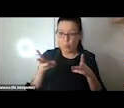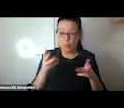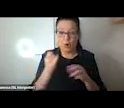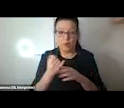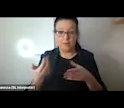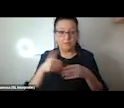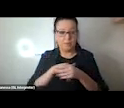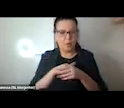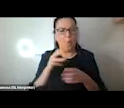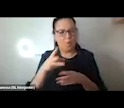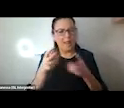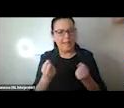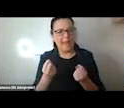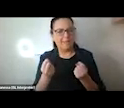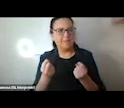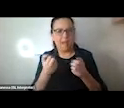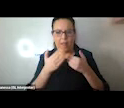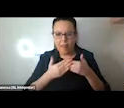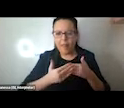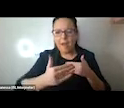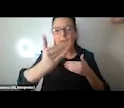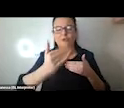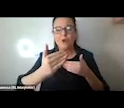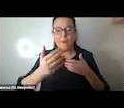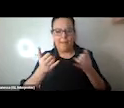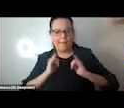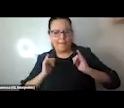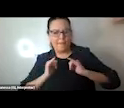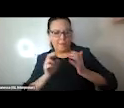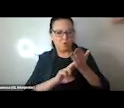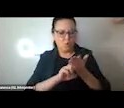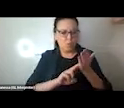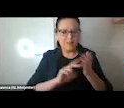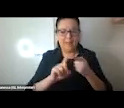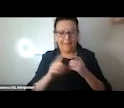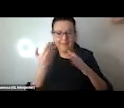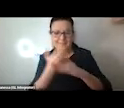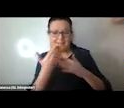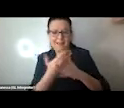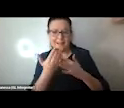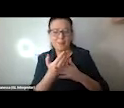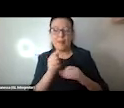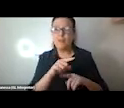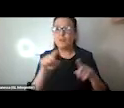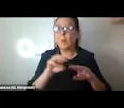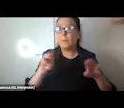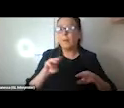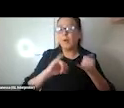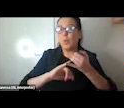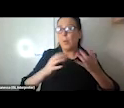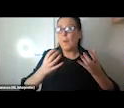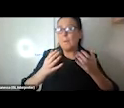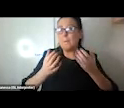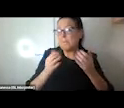are accessible and usable for the widest range of users. And that's users who might be younger or